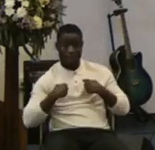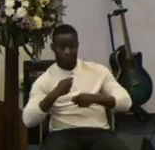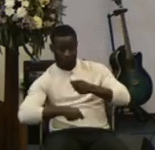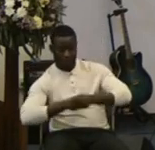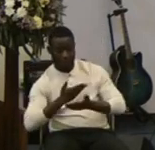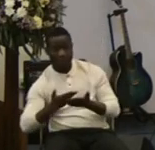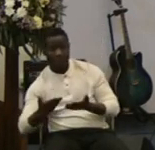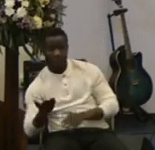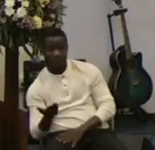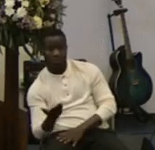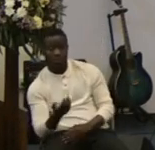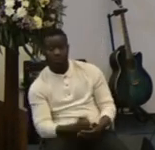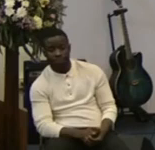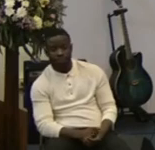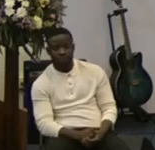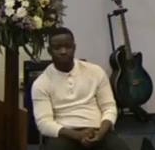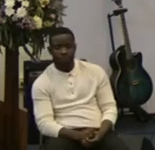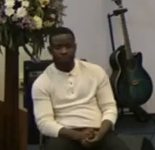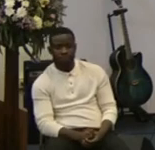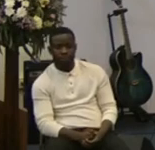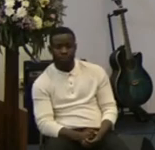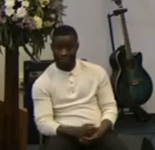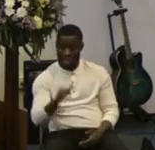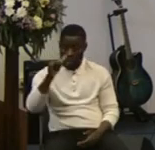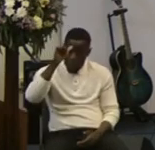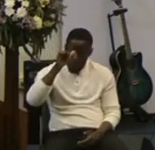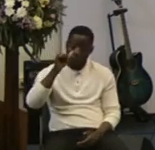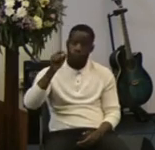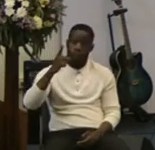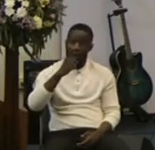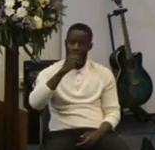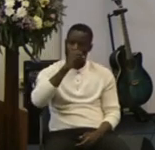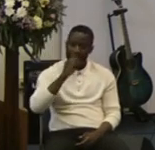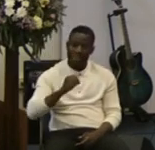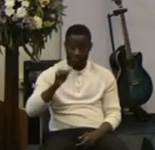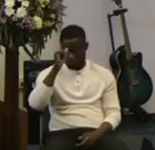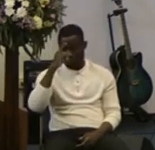clean." If you are willing, I know you can, I know you can.